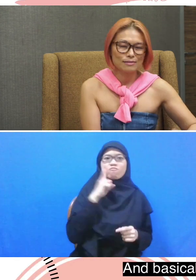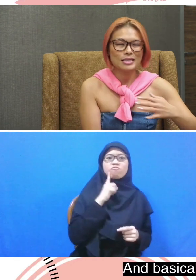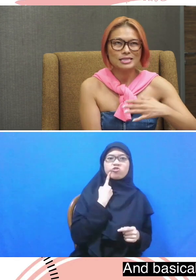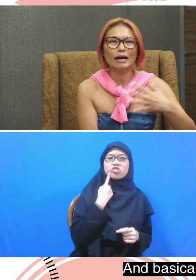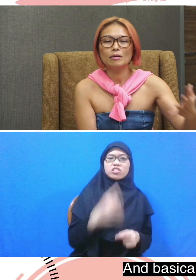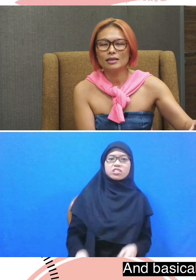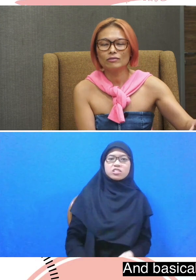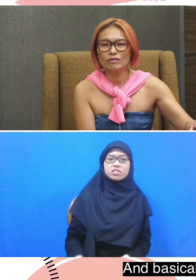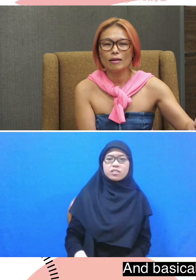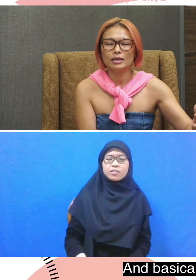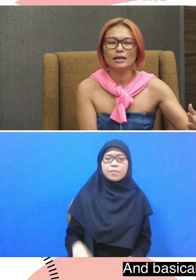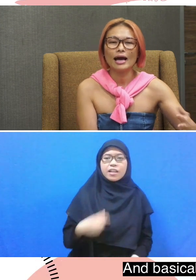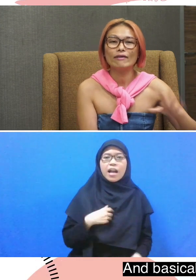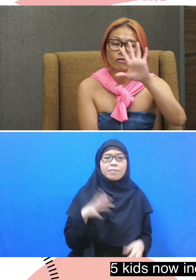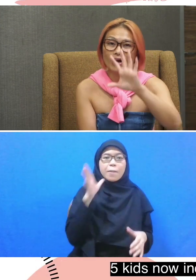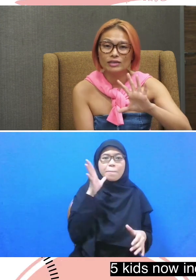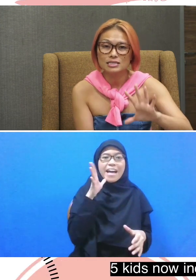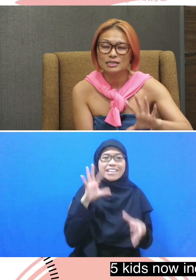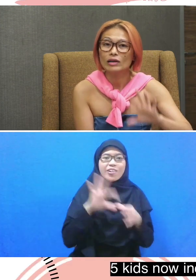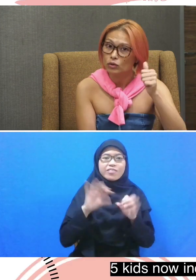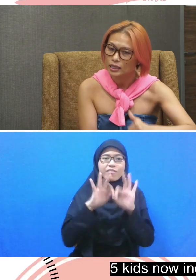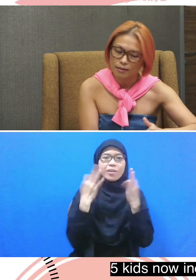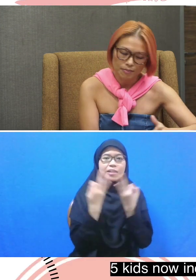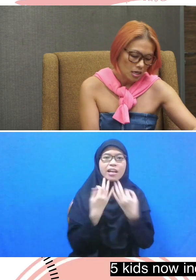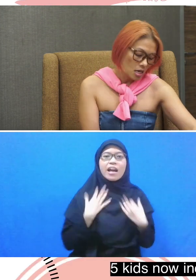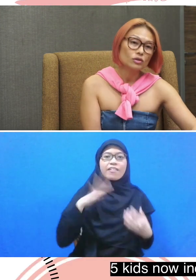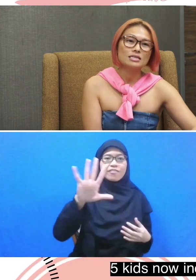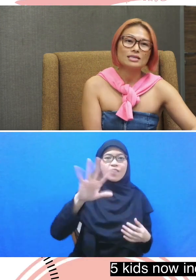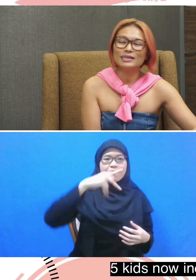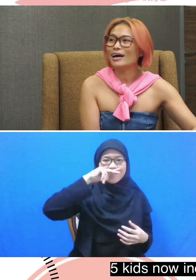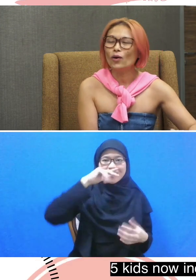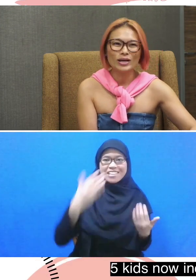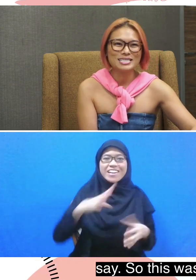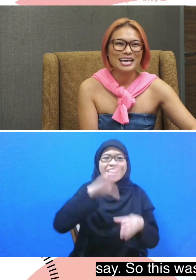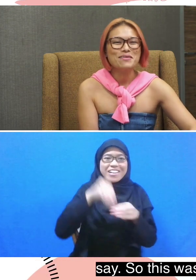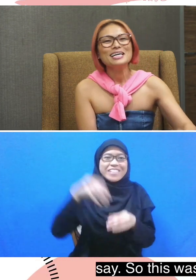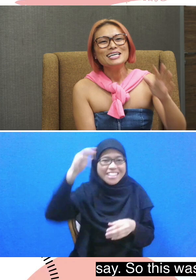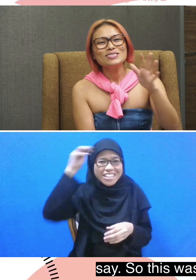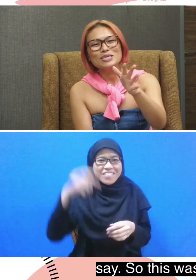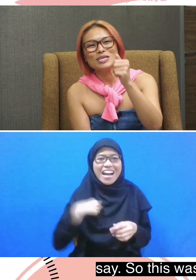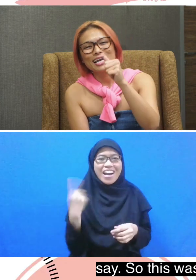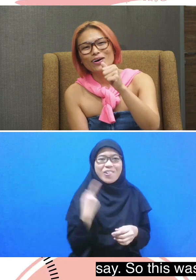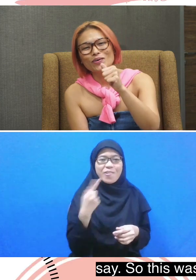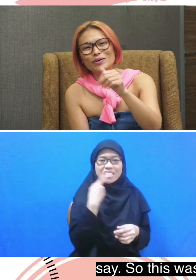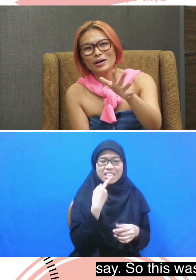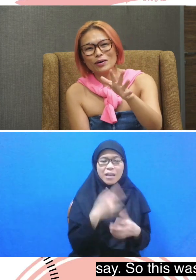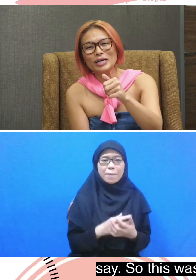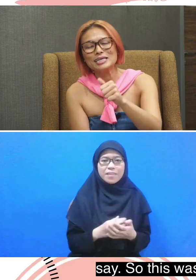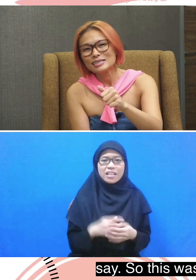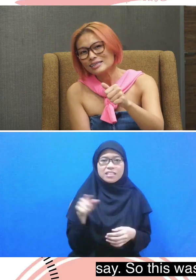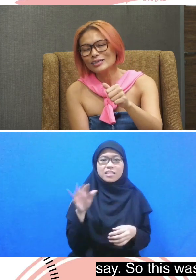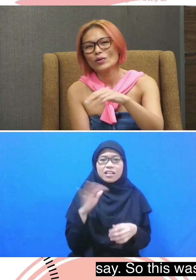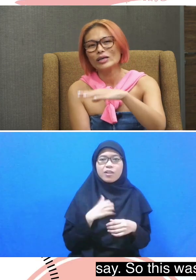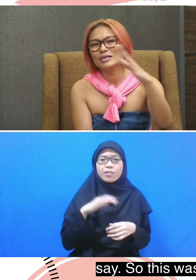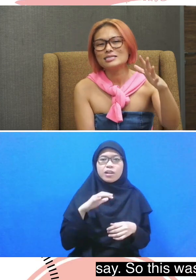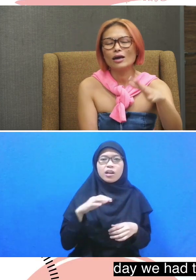And basically, I'm the mother of the family, and I've got 5 kids now, including him. So that's something that I always say. So this was at our wedding